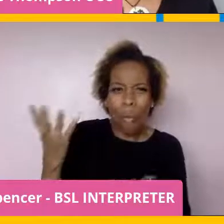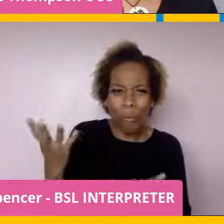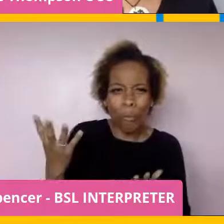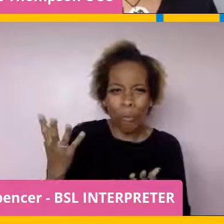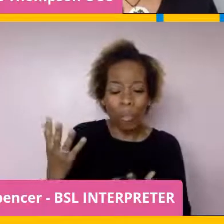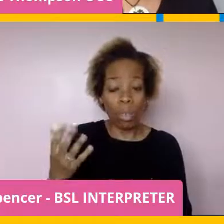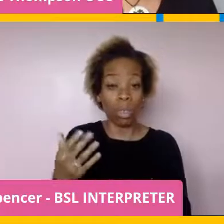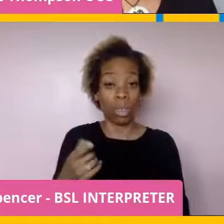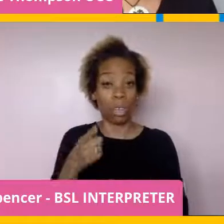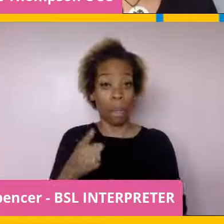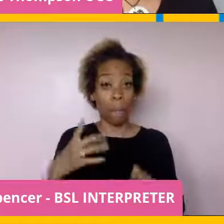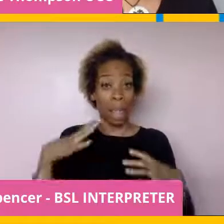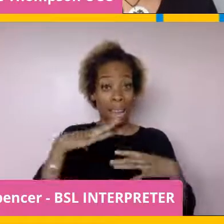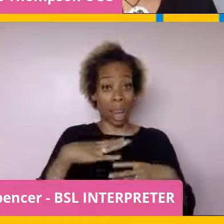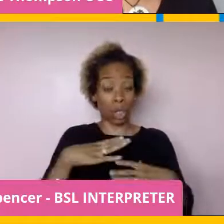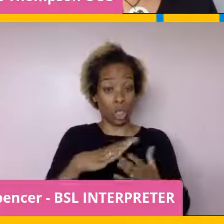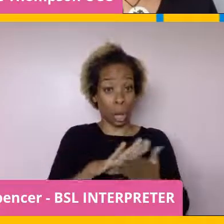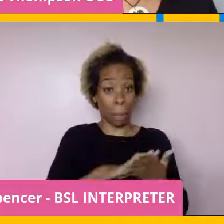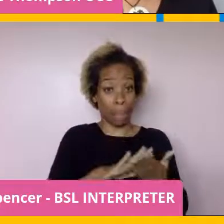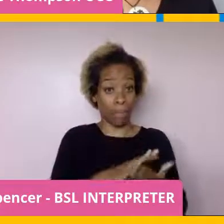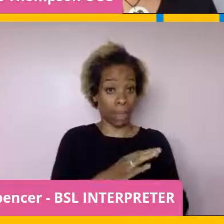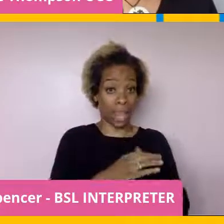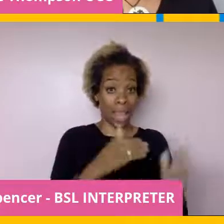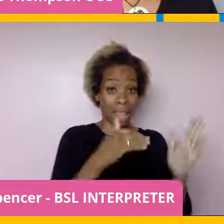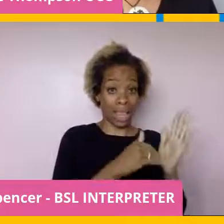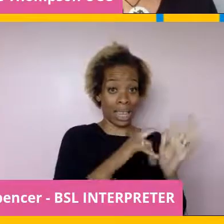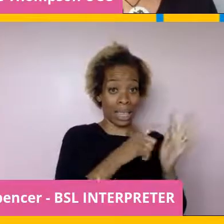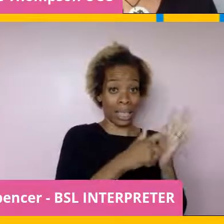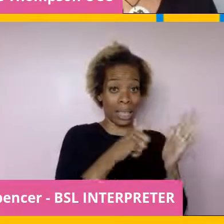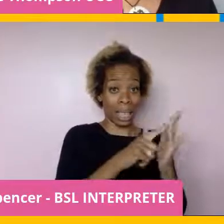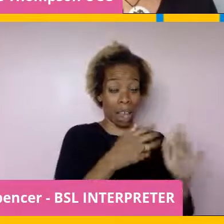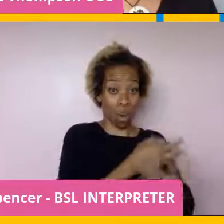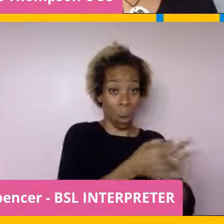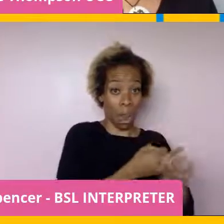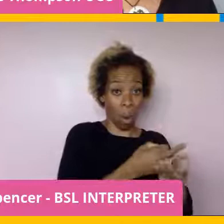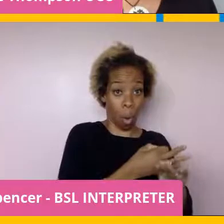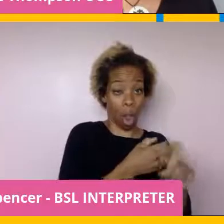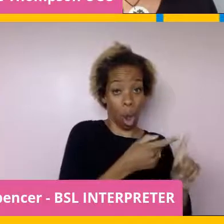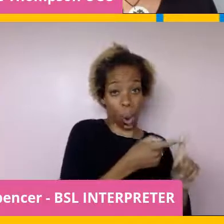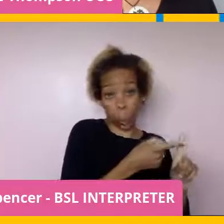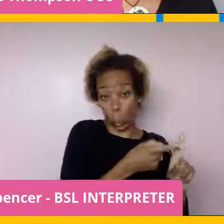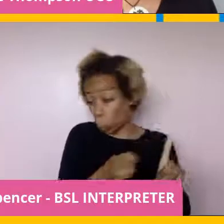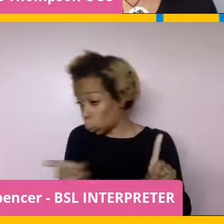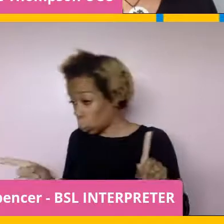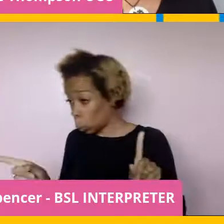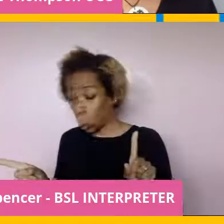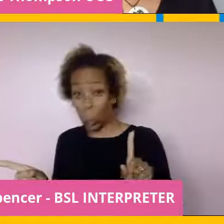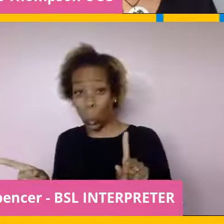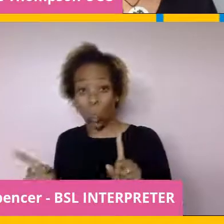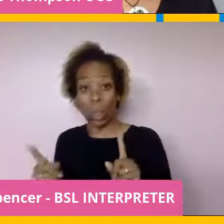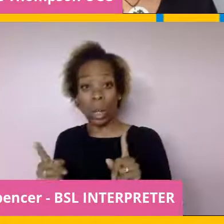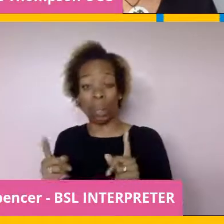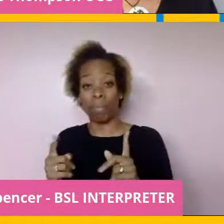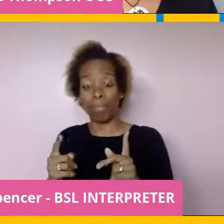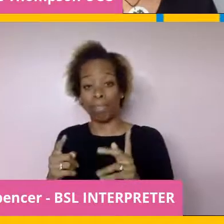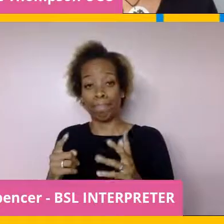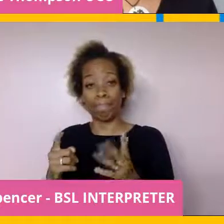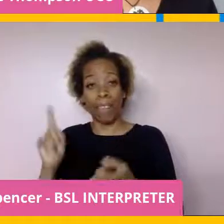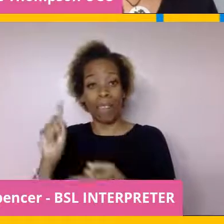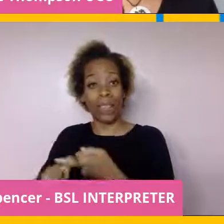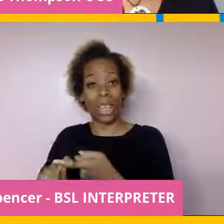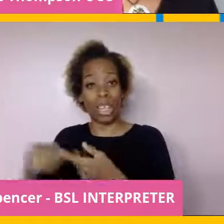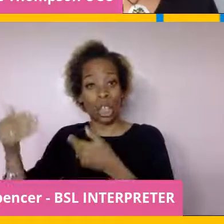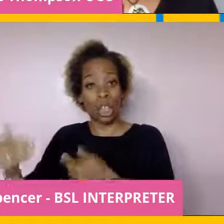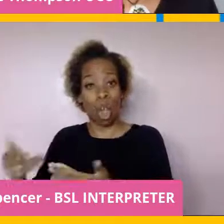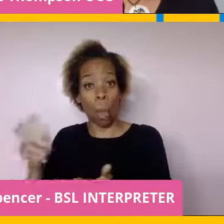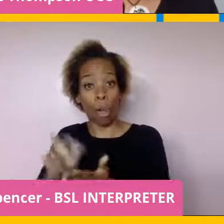of everything from 0 hours, hourly paid agency staff to fixed term contracts of all different kinds. So the straightforward